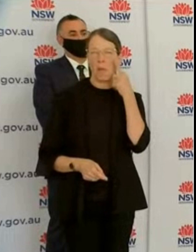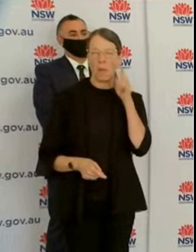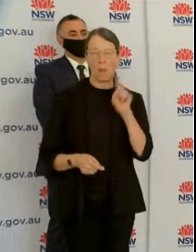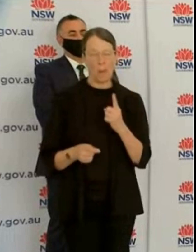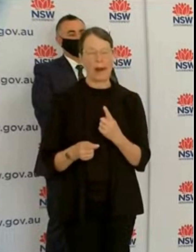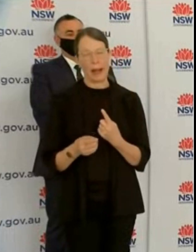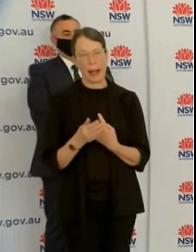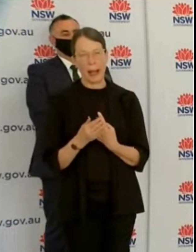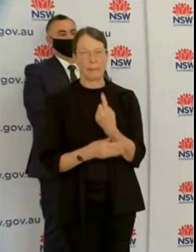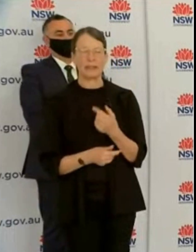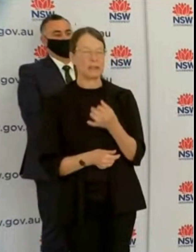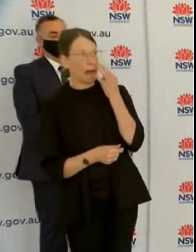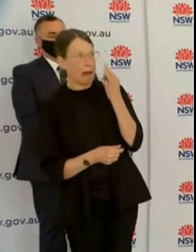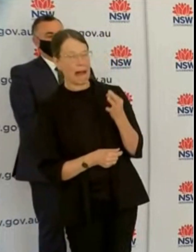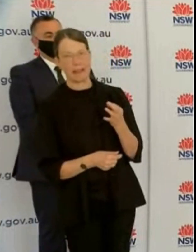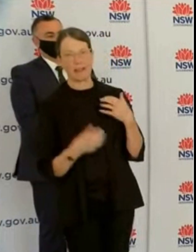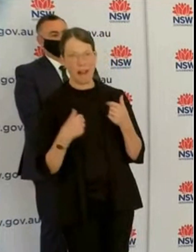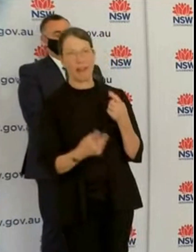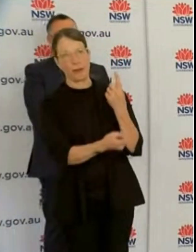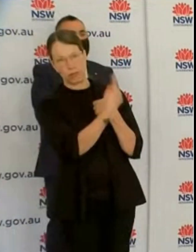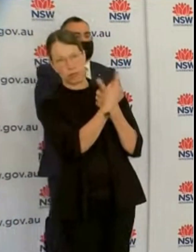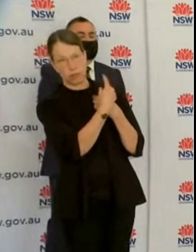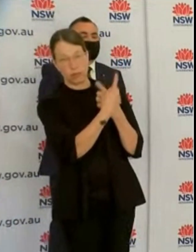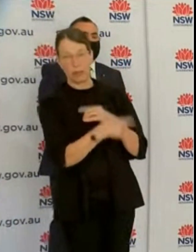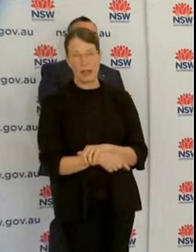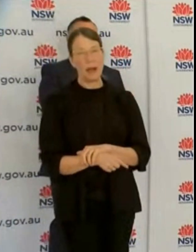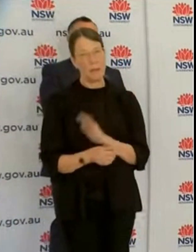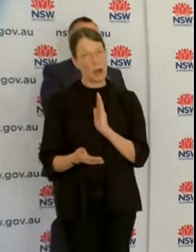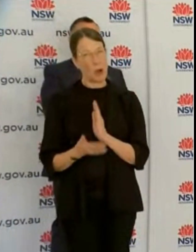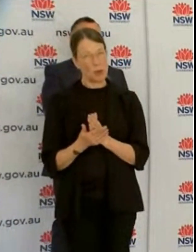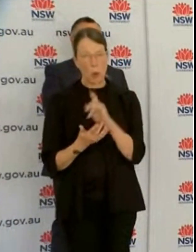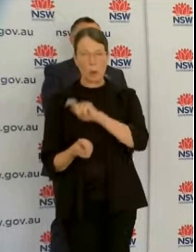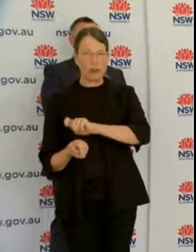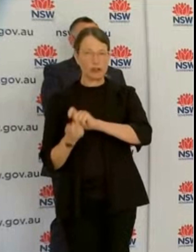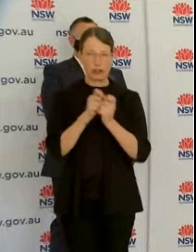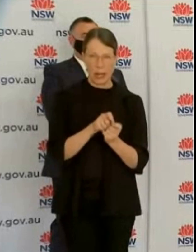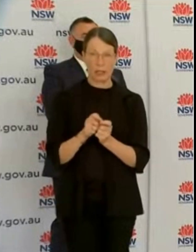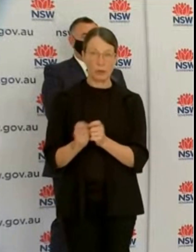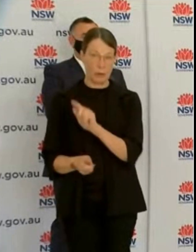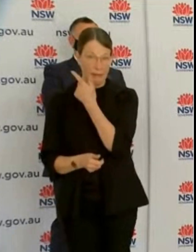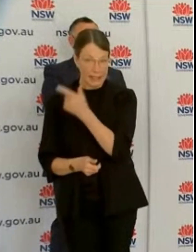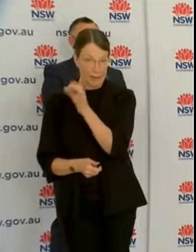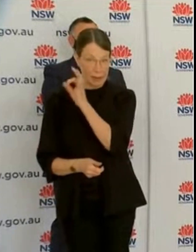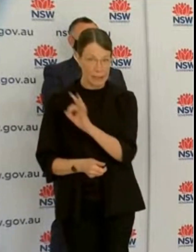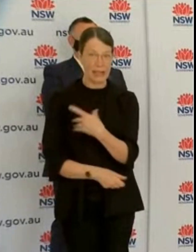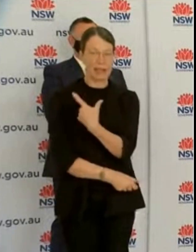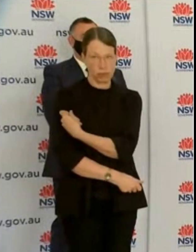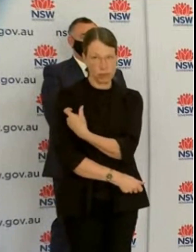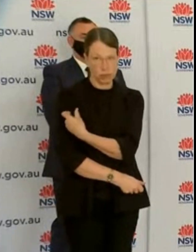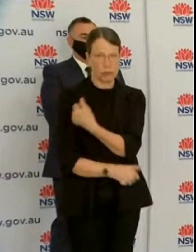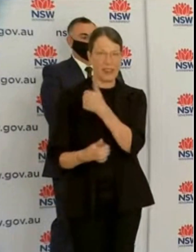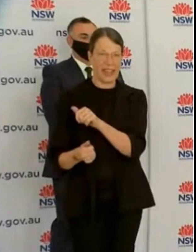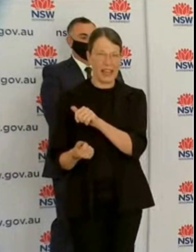our decision making, but I'm confident that there'll be a definite transition between 70% double dose and 80%, and in fact there are